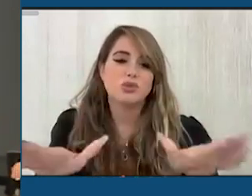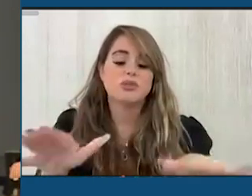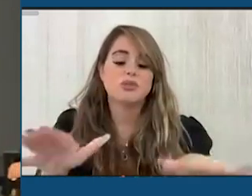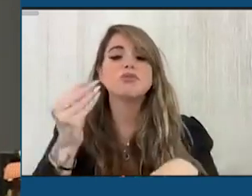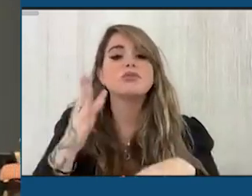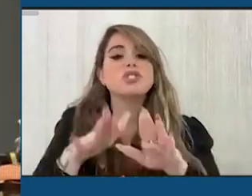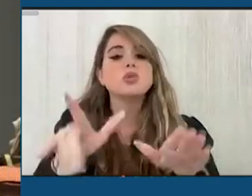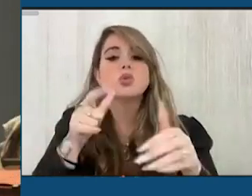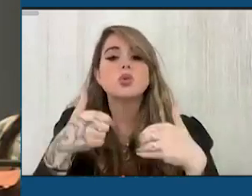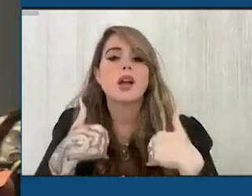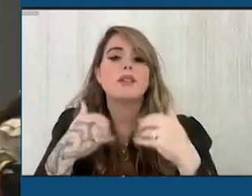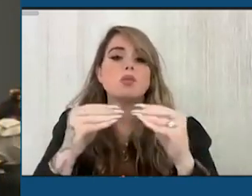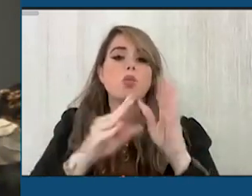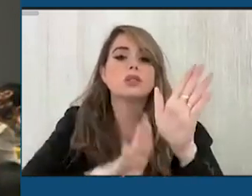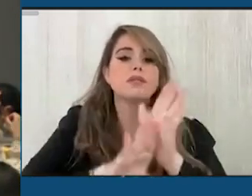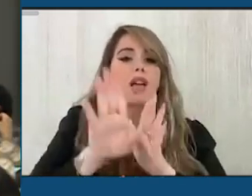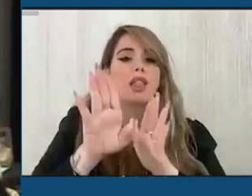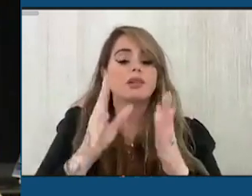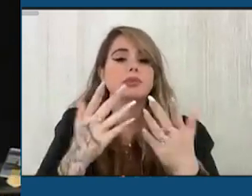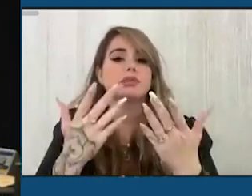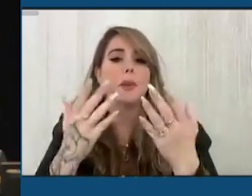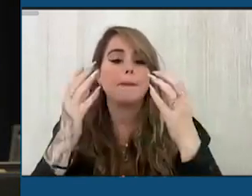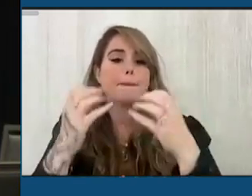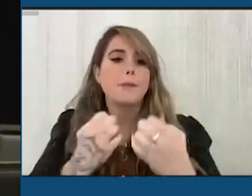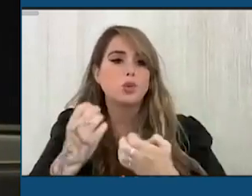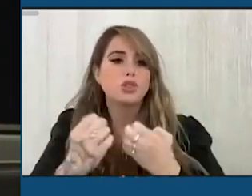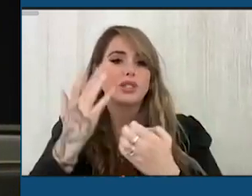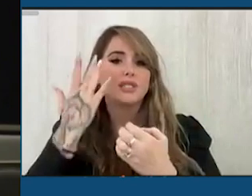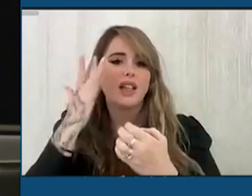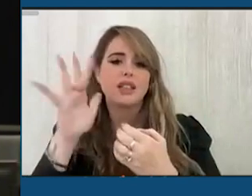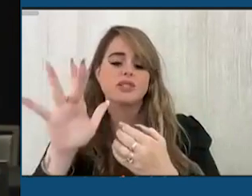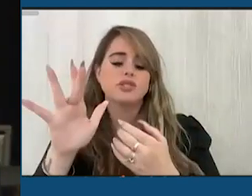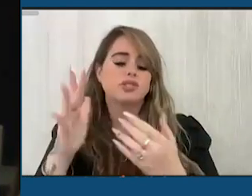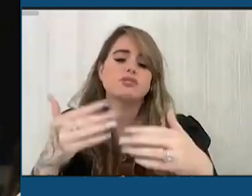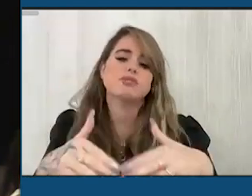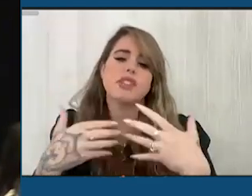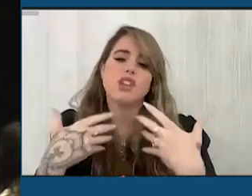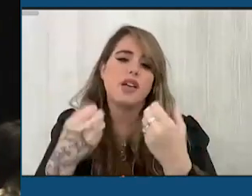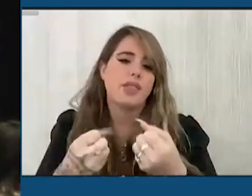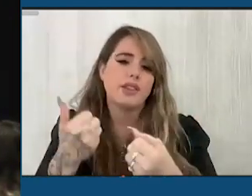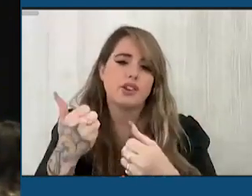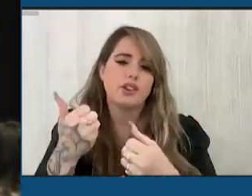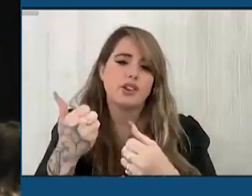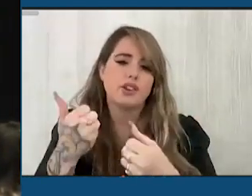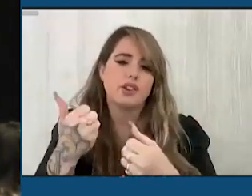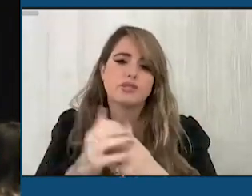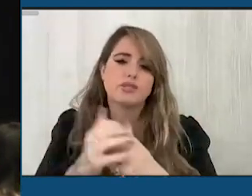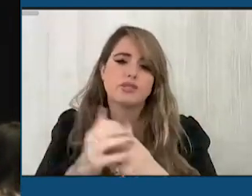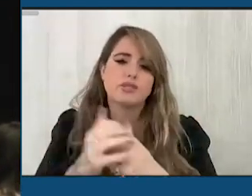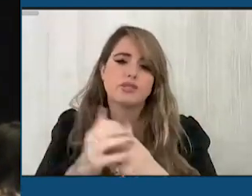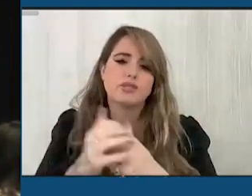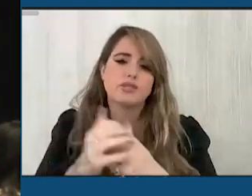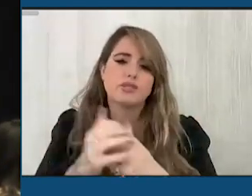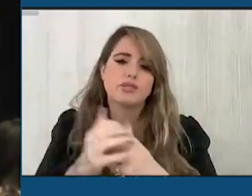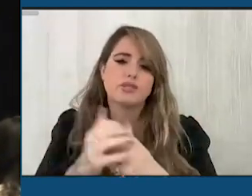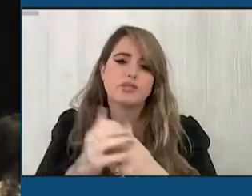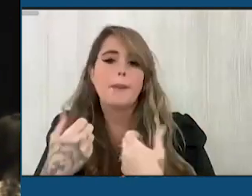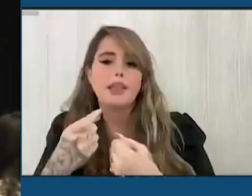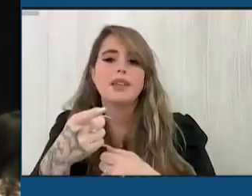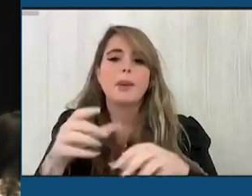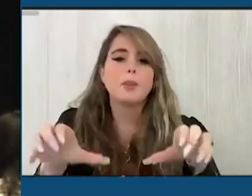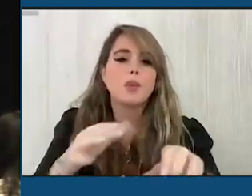developed emotional intelligence just are healthier, they have greater well-being, they perform better